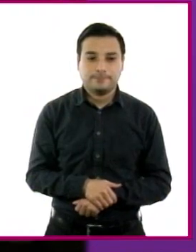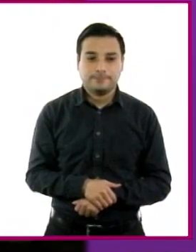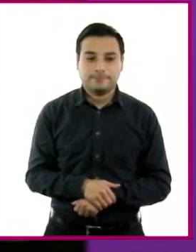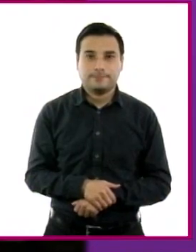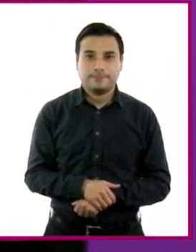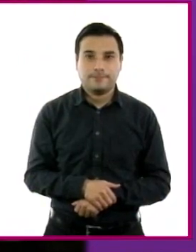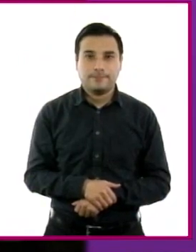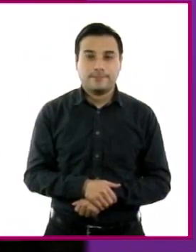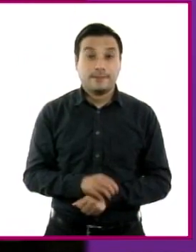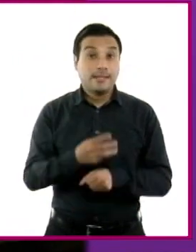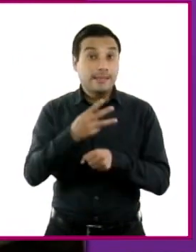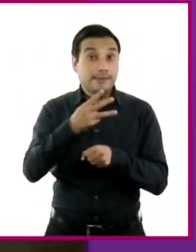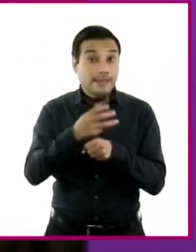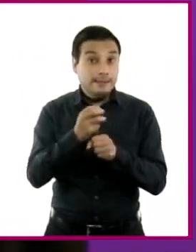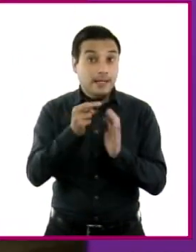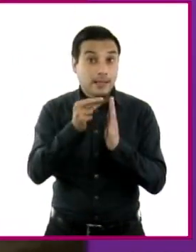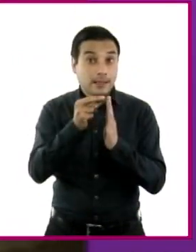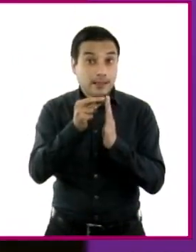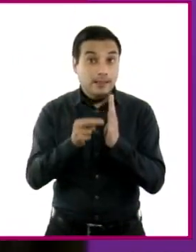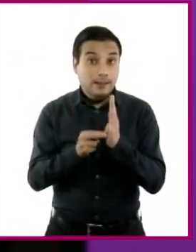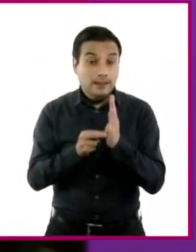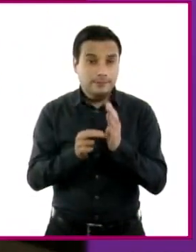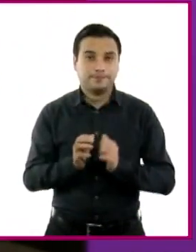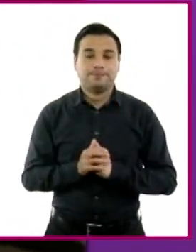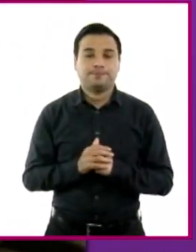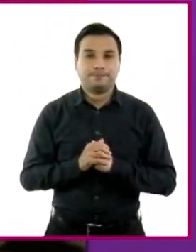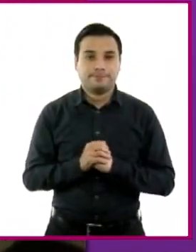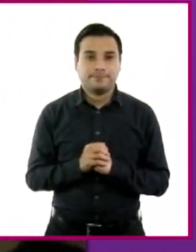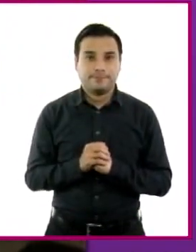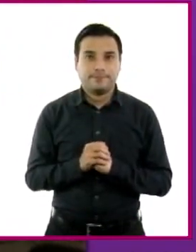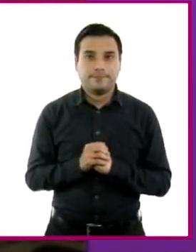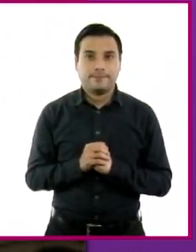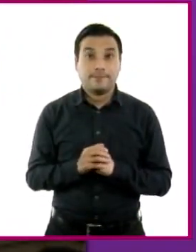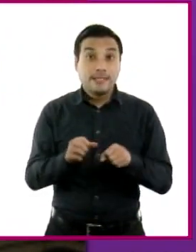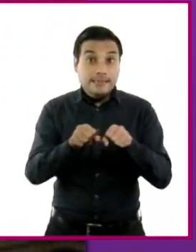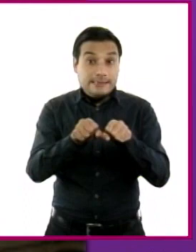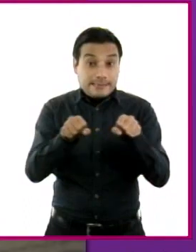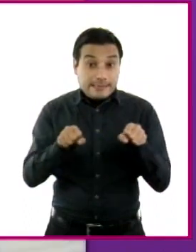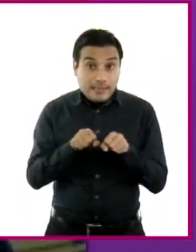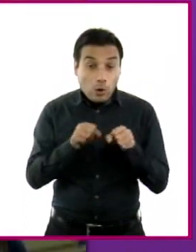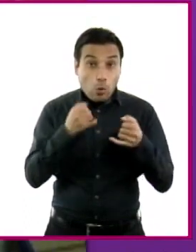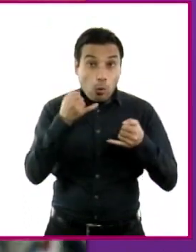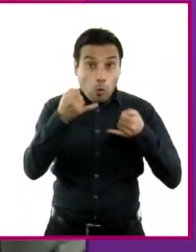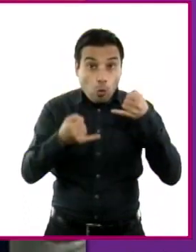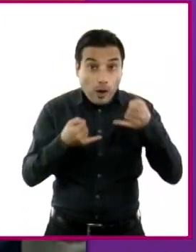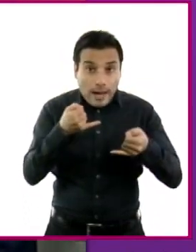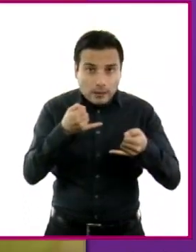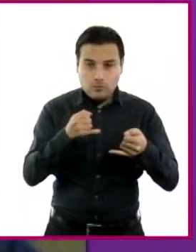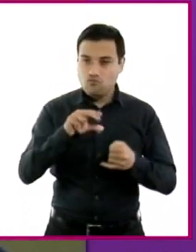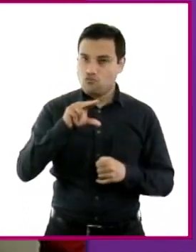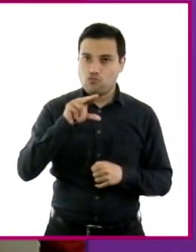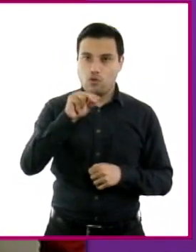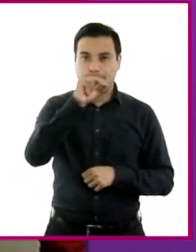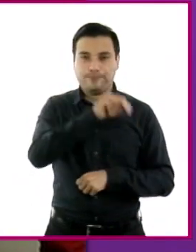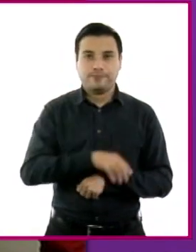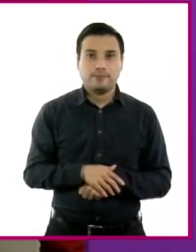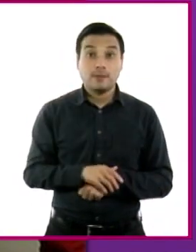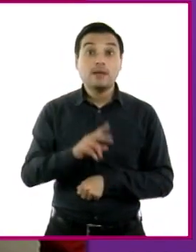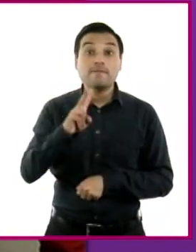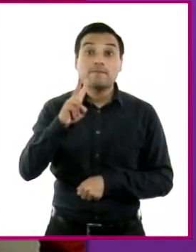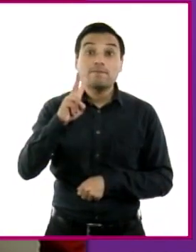The third rule must be don't play in the classroom. Vladimir?